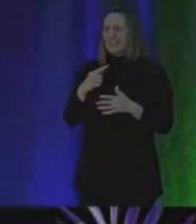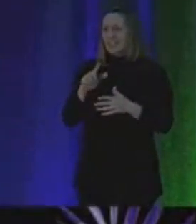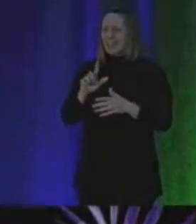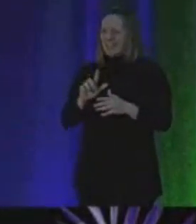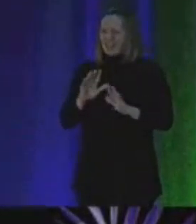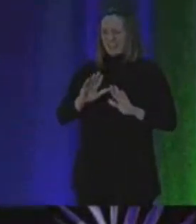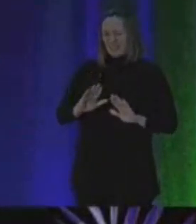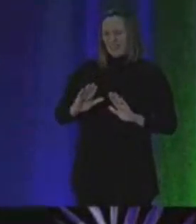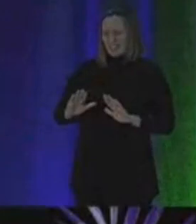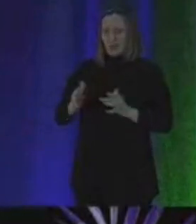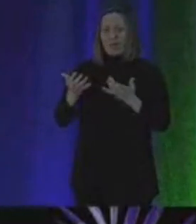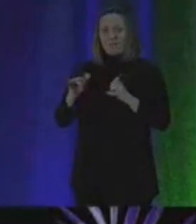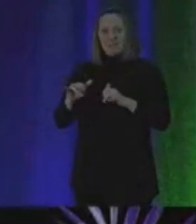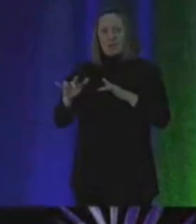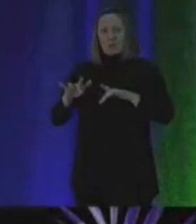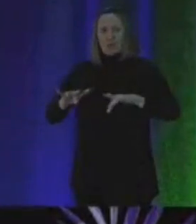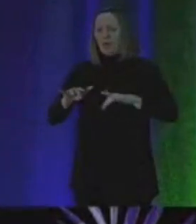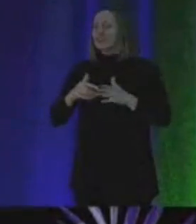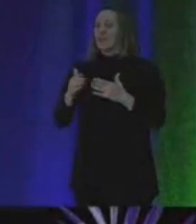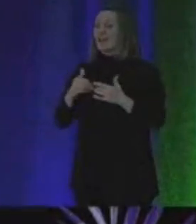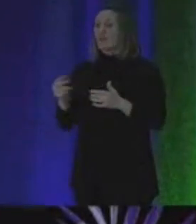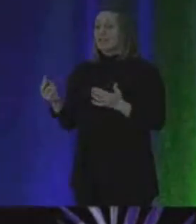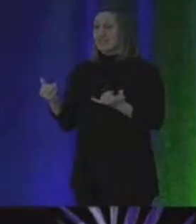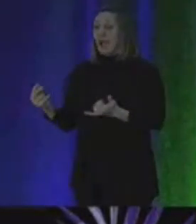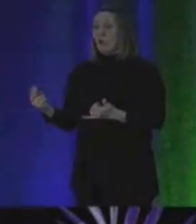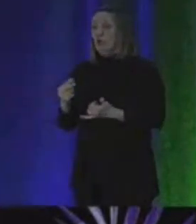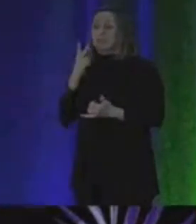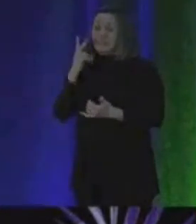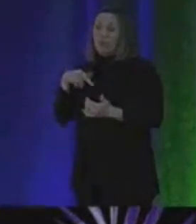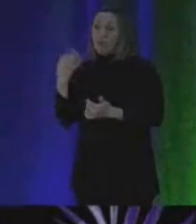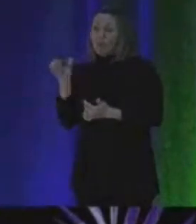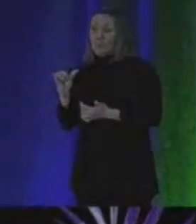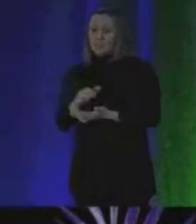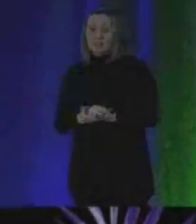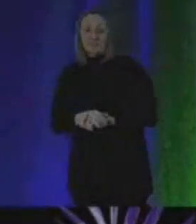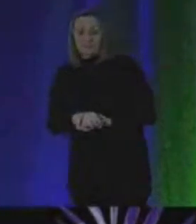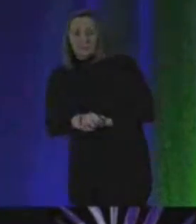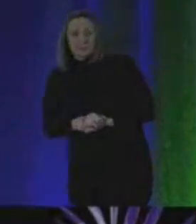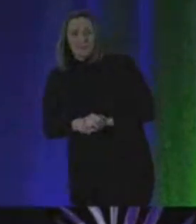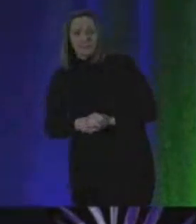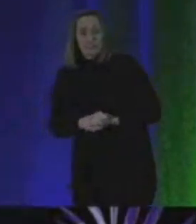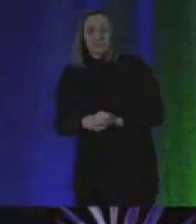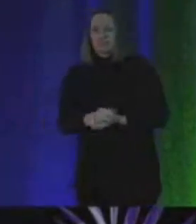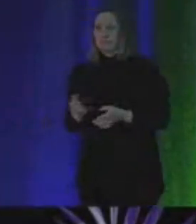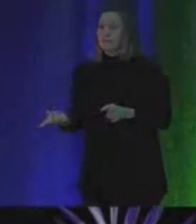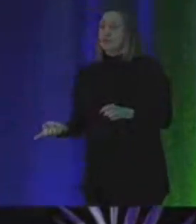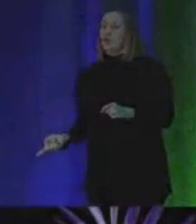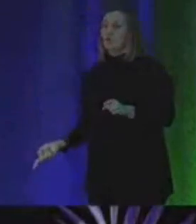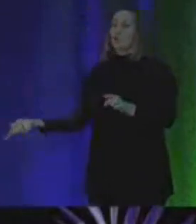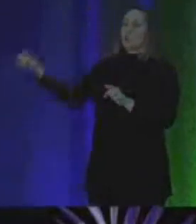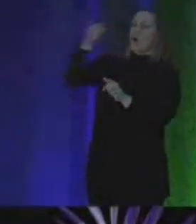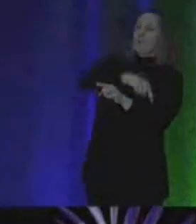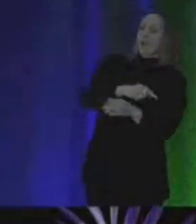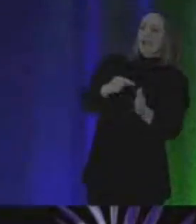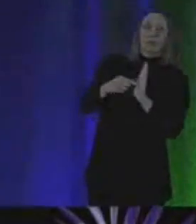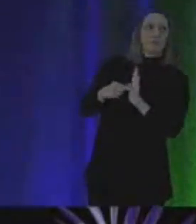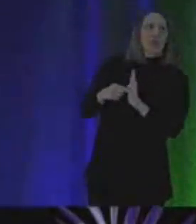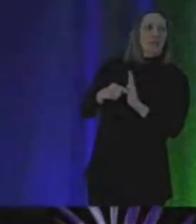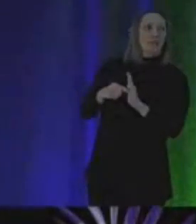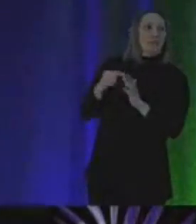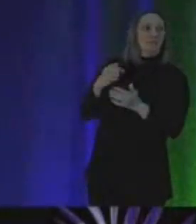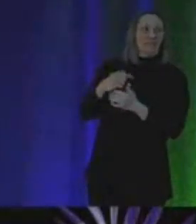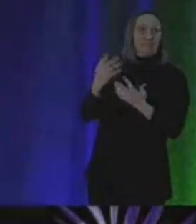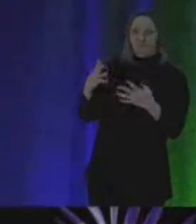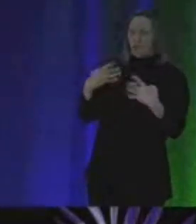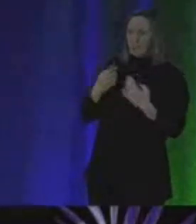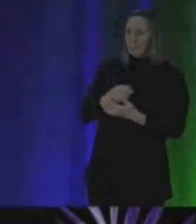still recording. Okay, so we'll take a look at what that actually looks like. Boop. So that looks crazy, doesn't it? That looks kind of